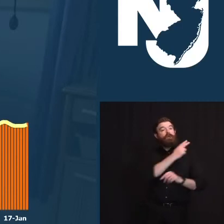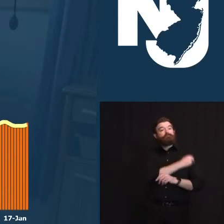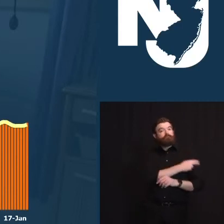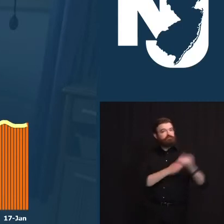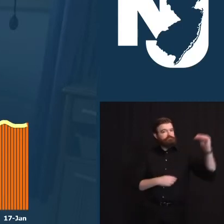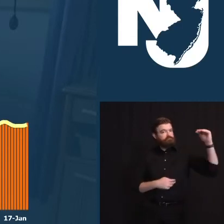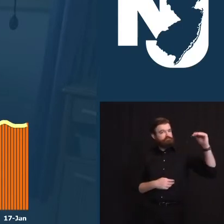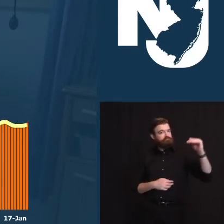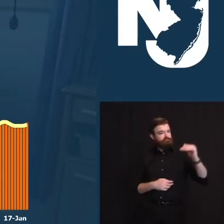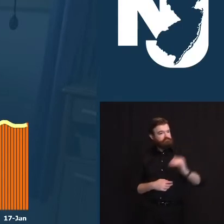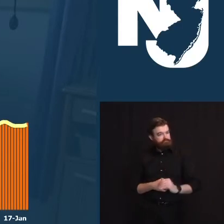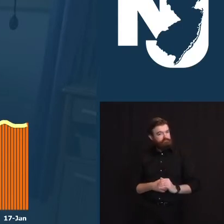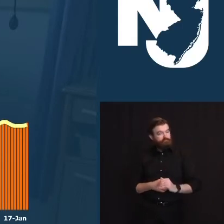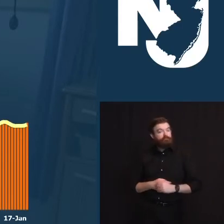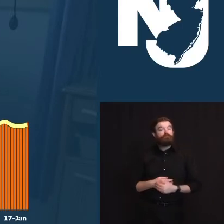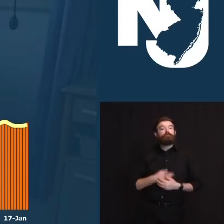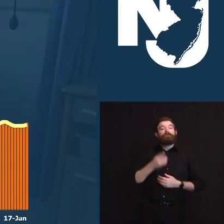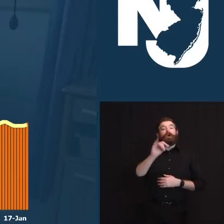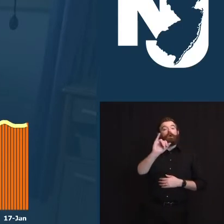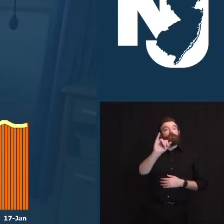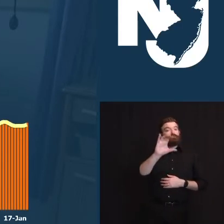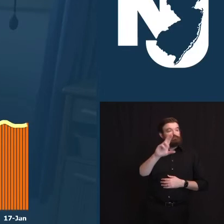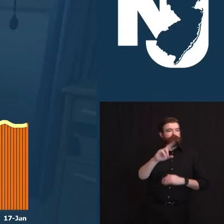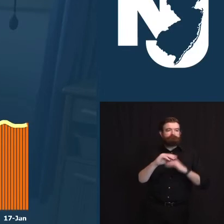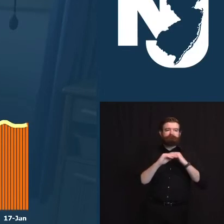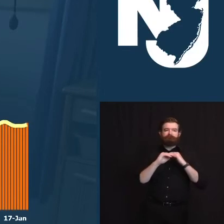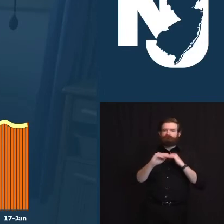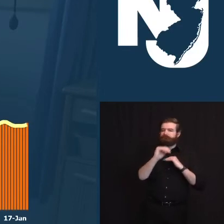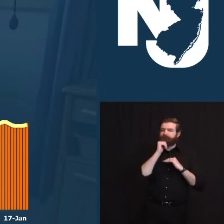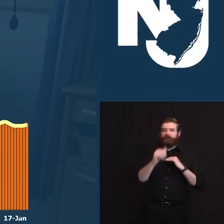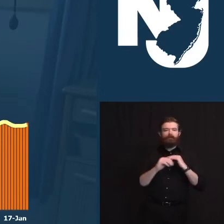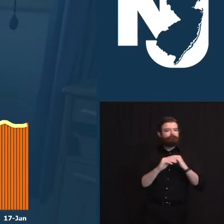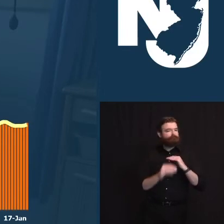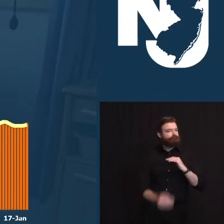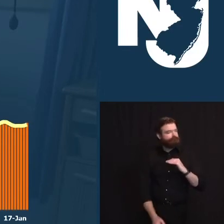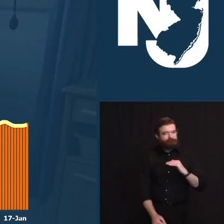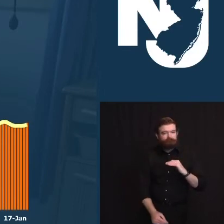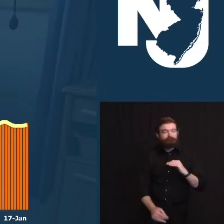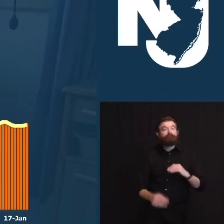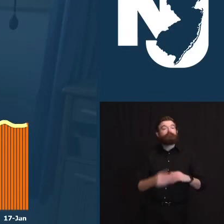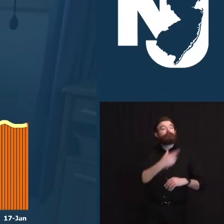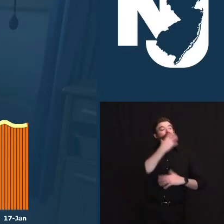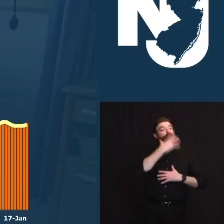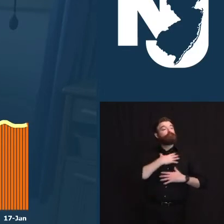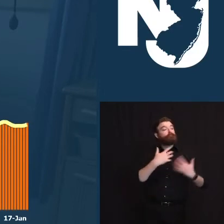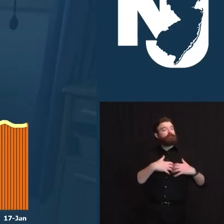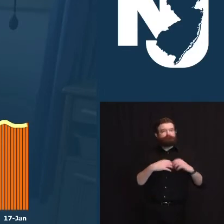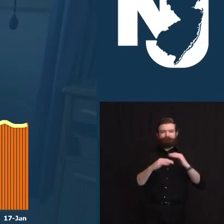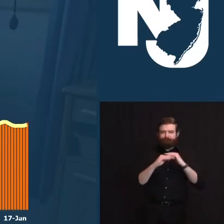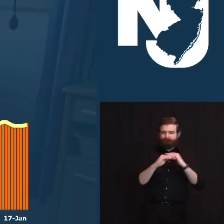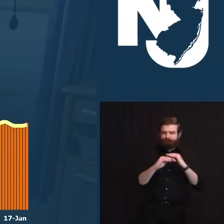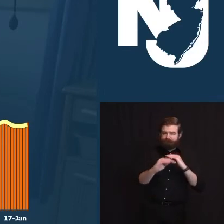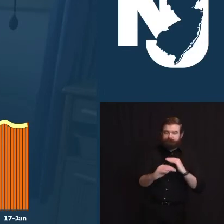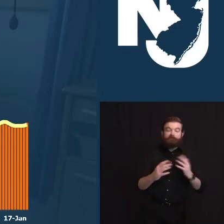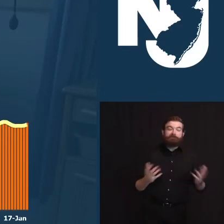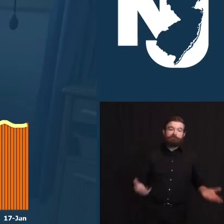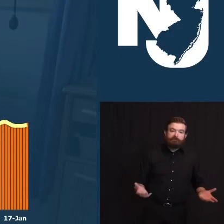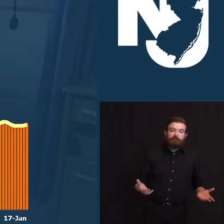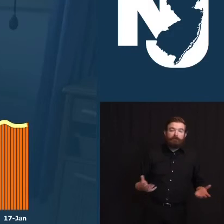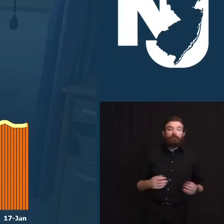ICU numbers, vent numbers, not really so far. And your point was that tells you that the folks who are getting hospitalized